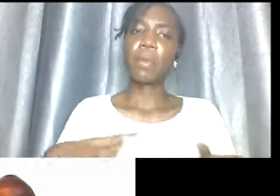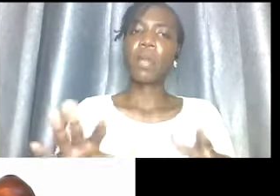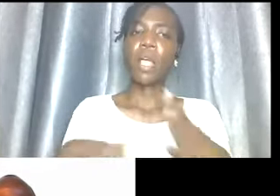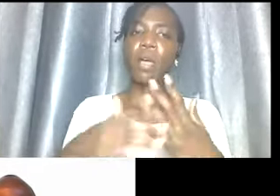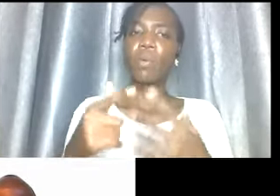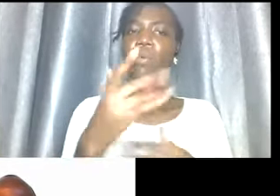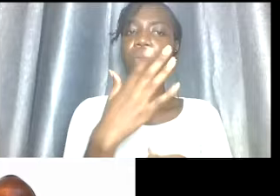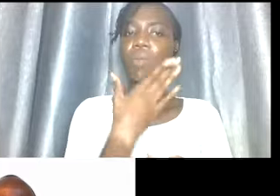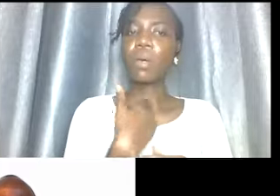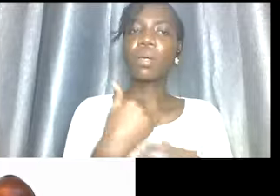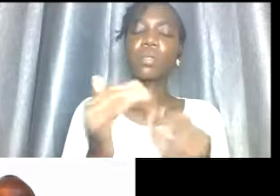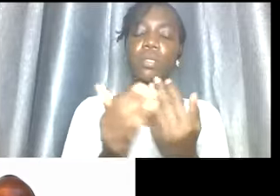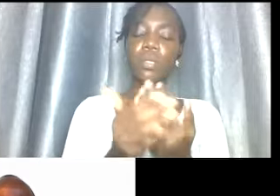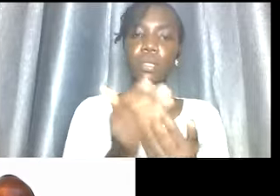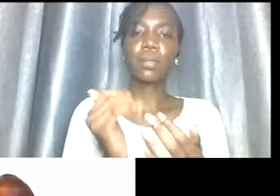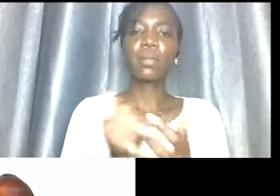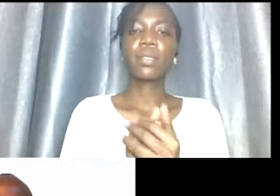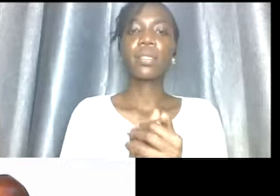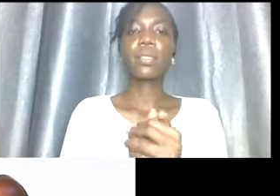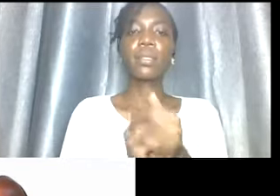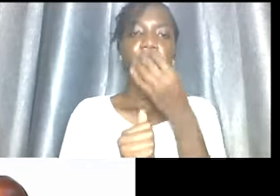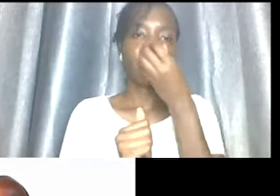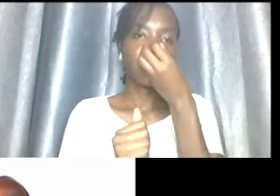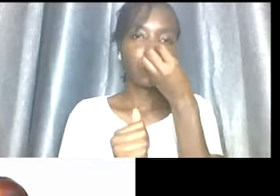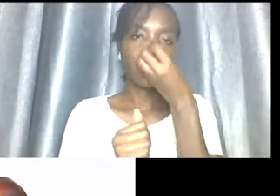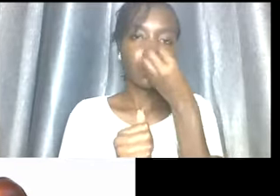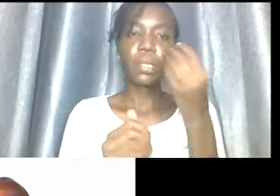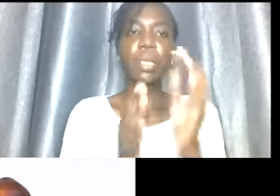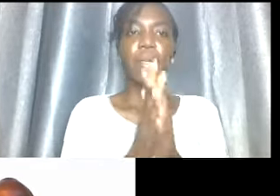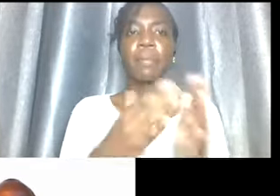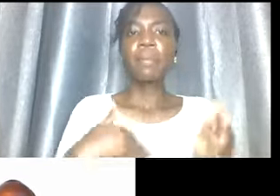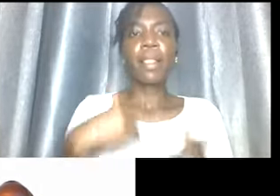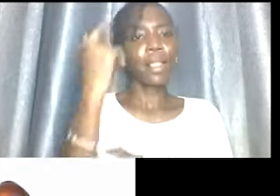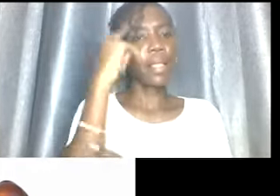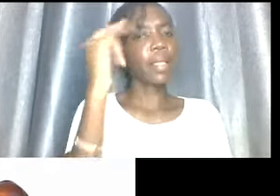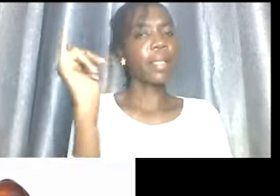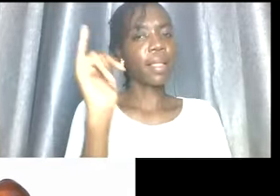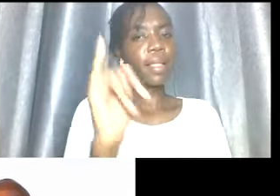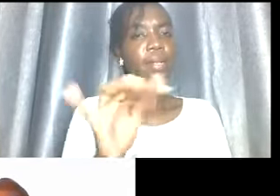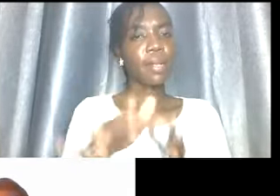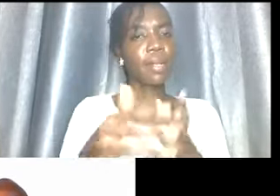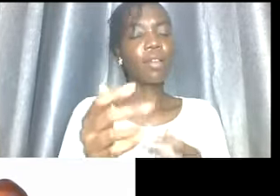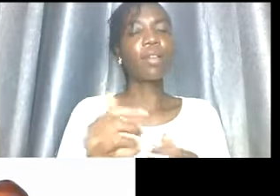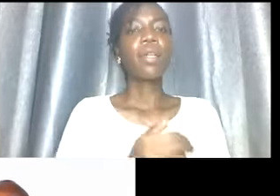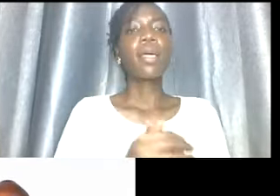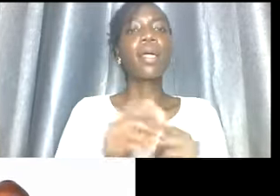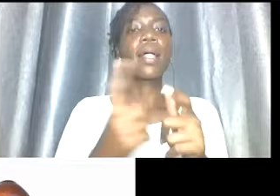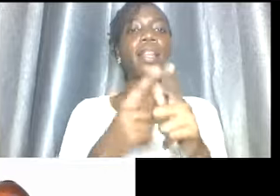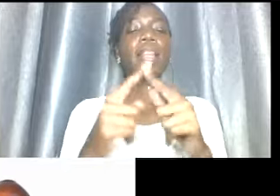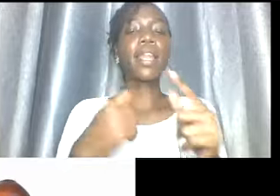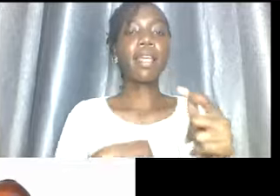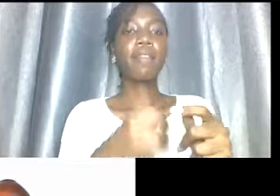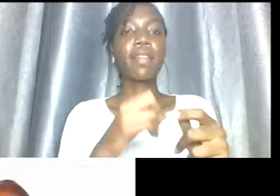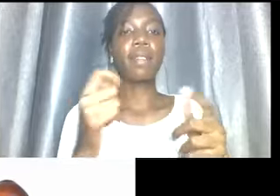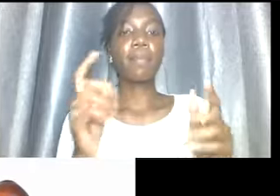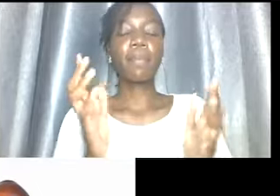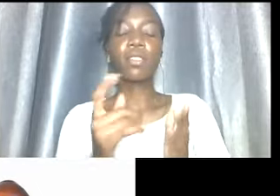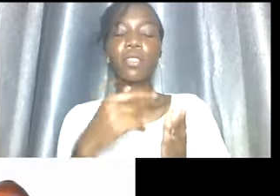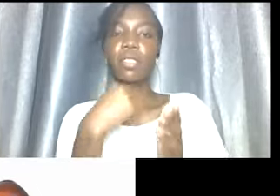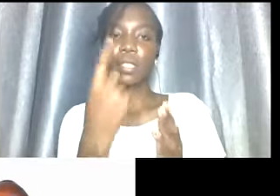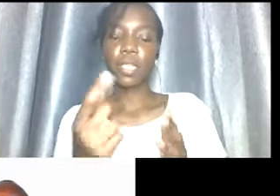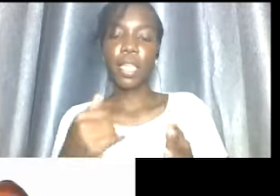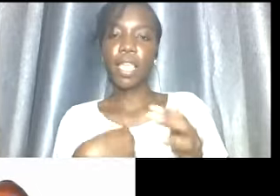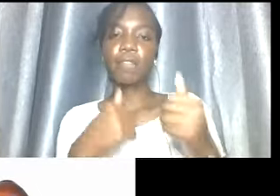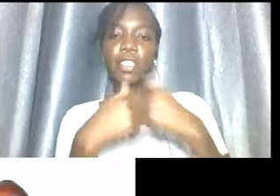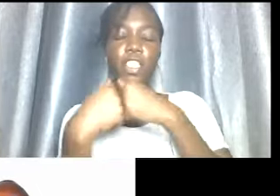be treated. So, and I think that is a great takeaway. Rose Karaoke is saying, with the various challenges in the business environment